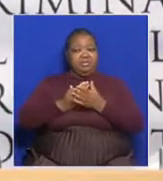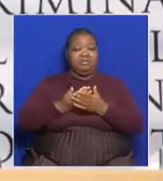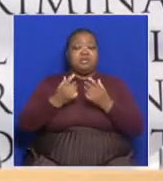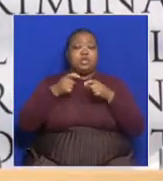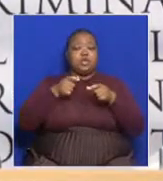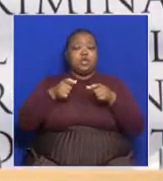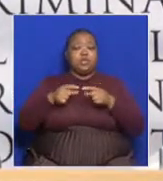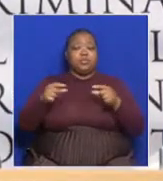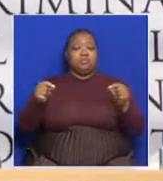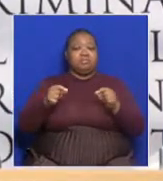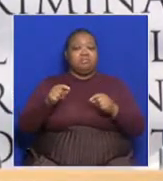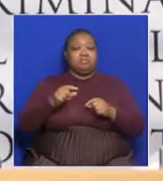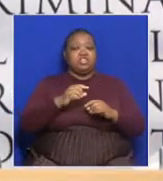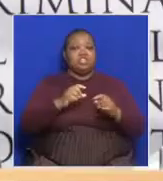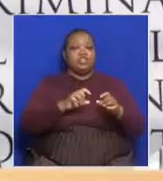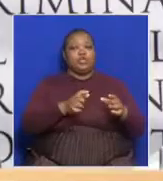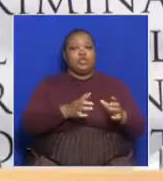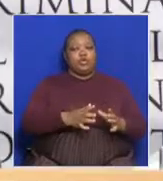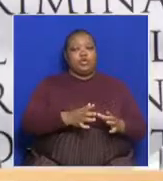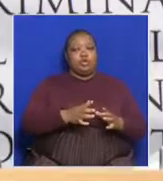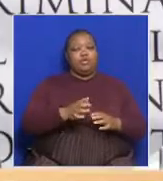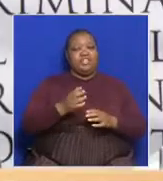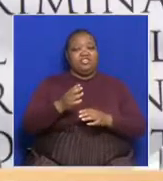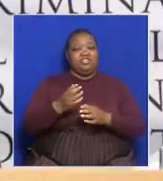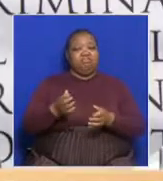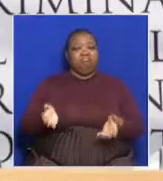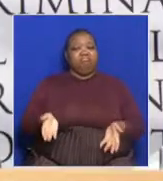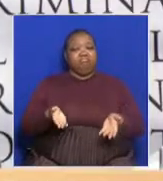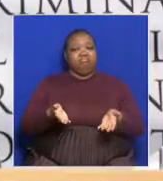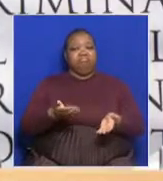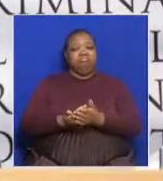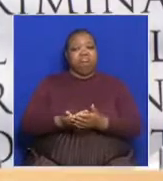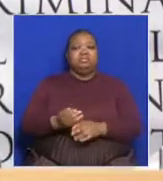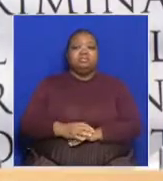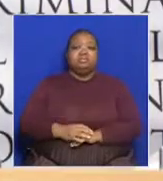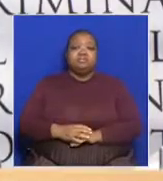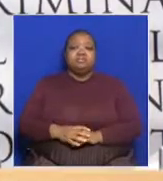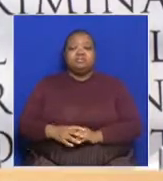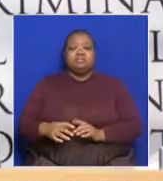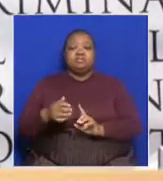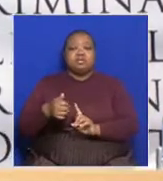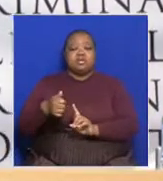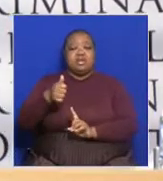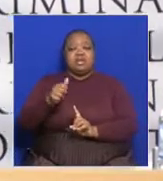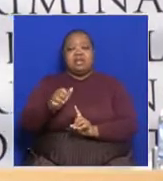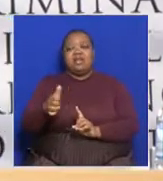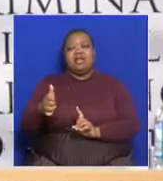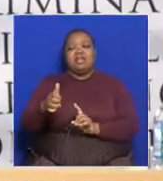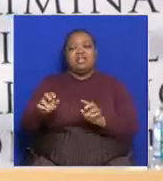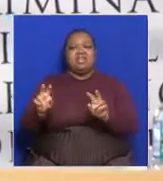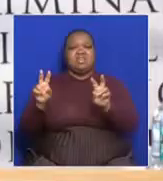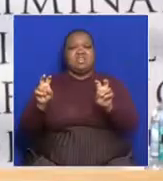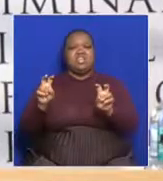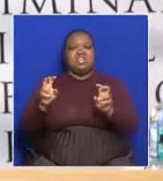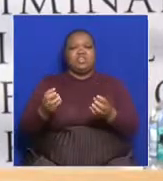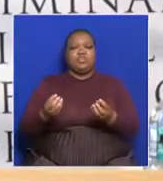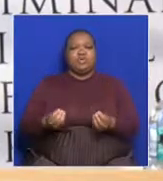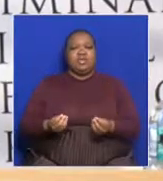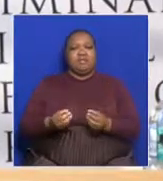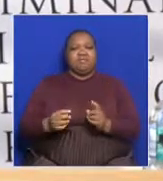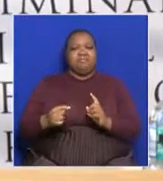put your question if you may. Colonel, there is another issue you also brought to our